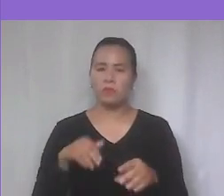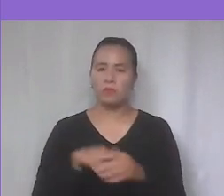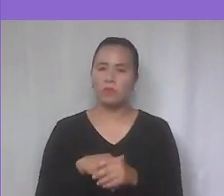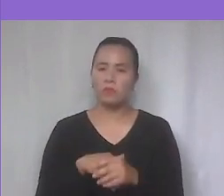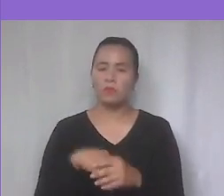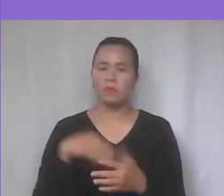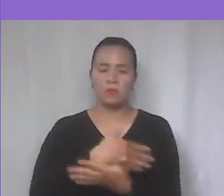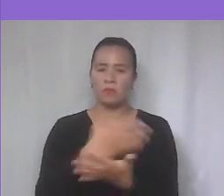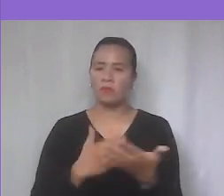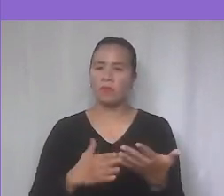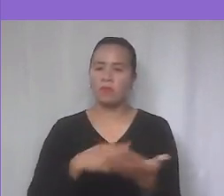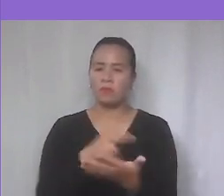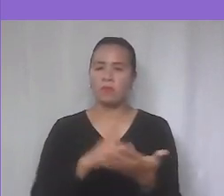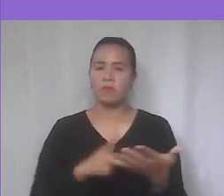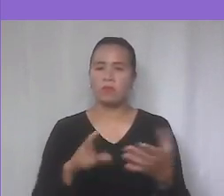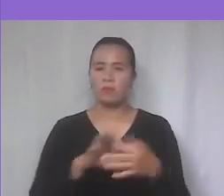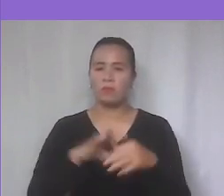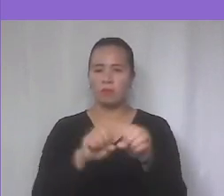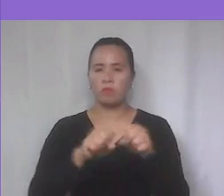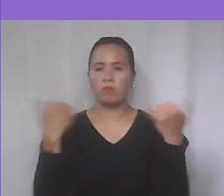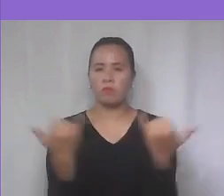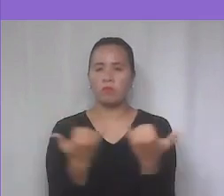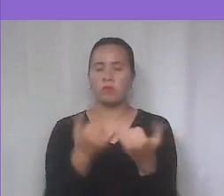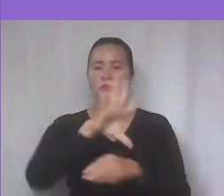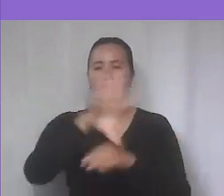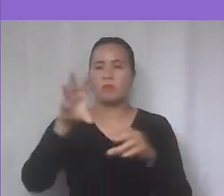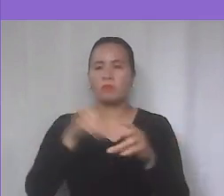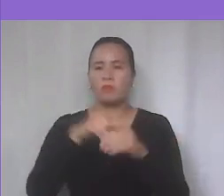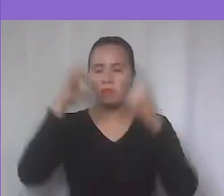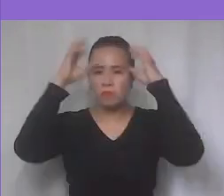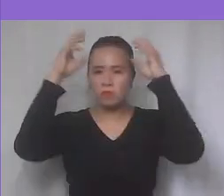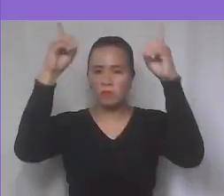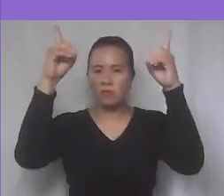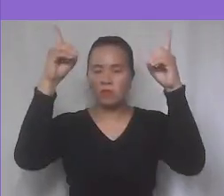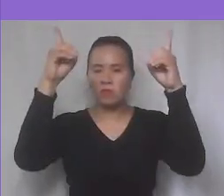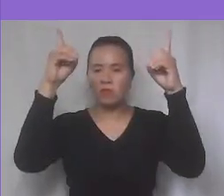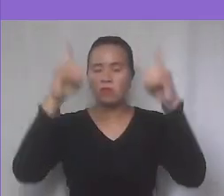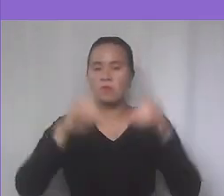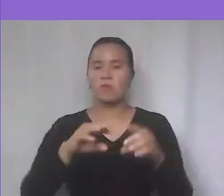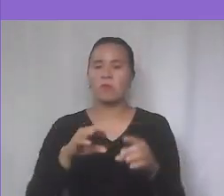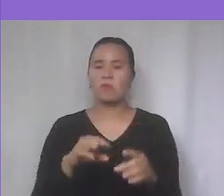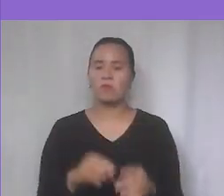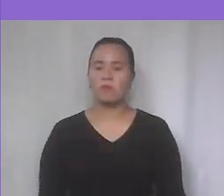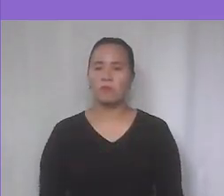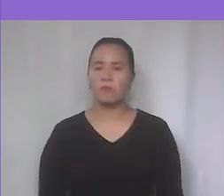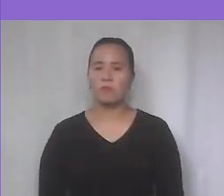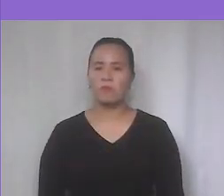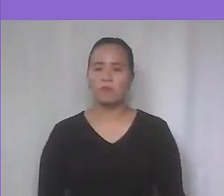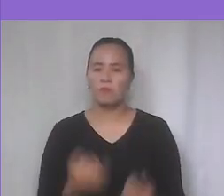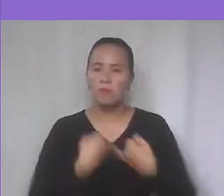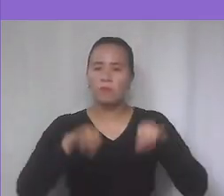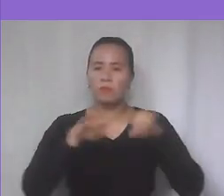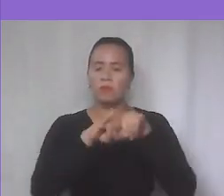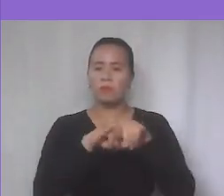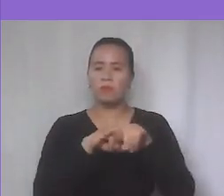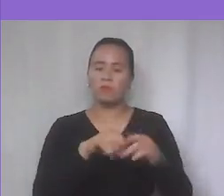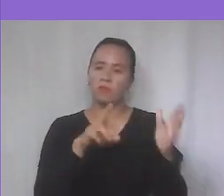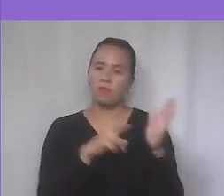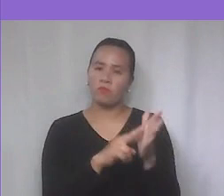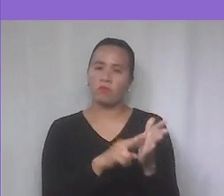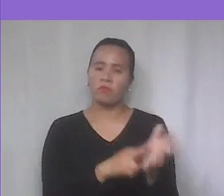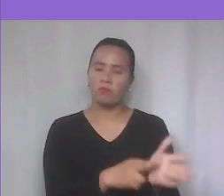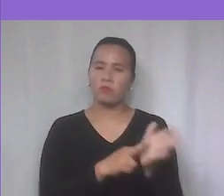including education, is an important requirement in upholding human rights, sustainable